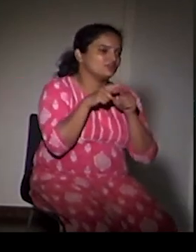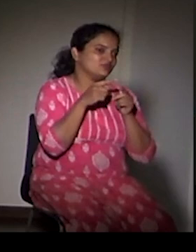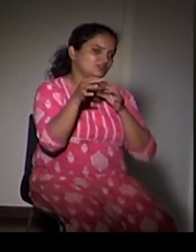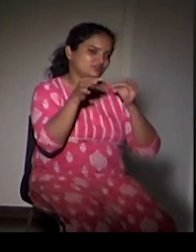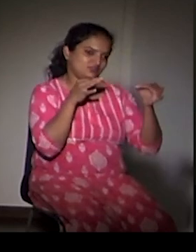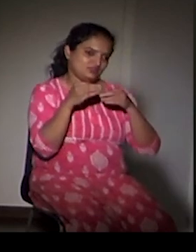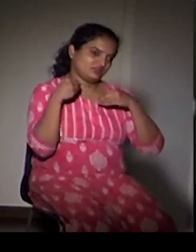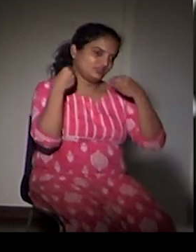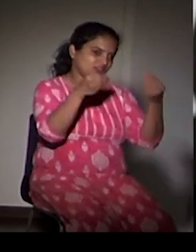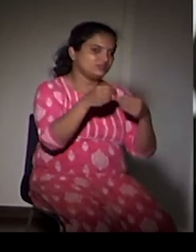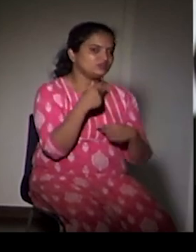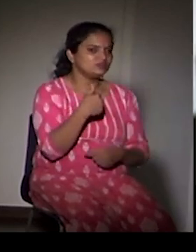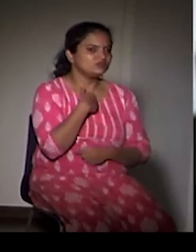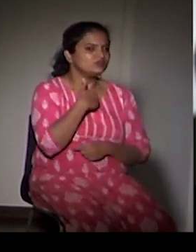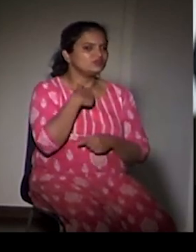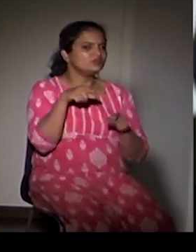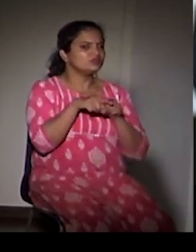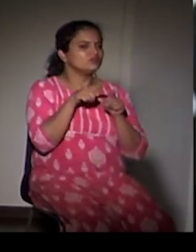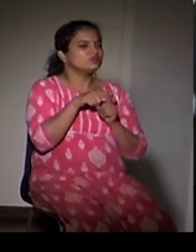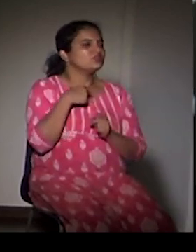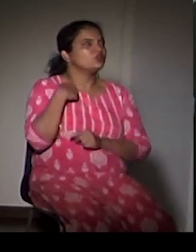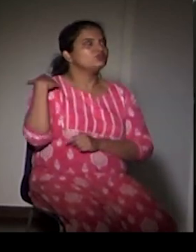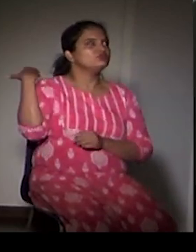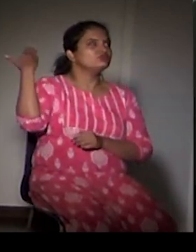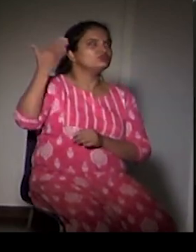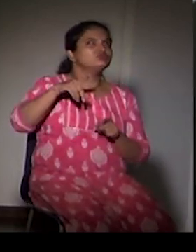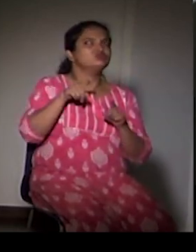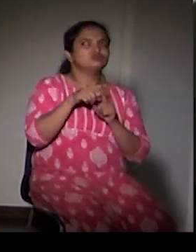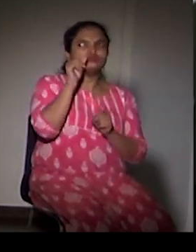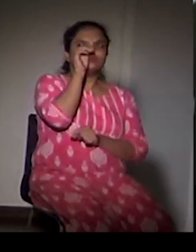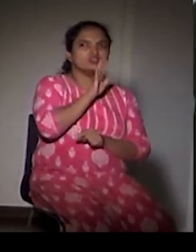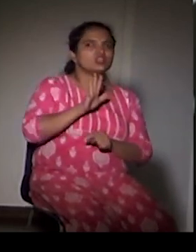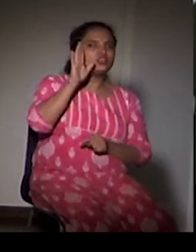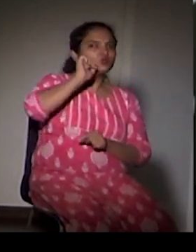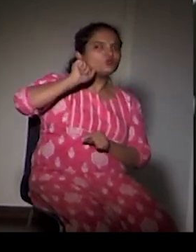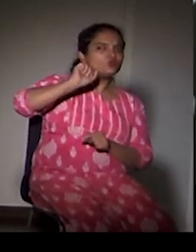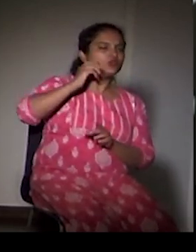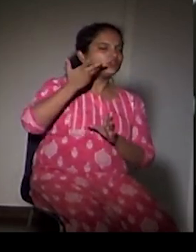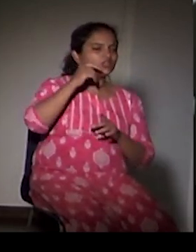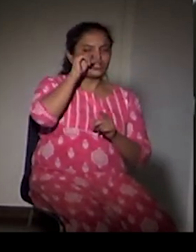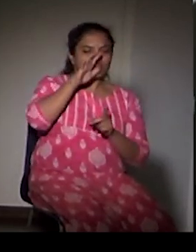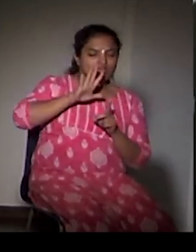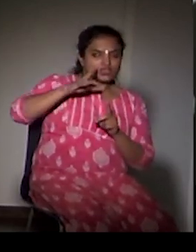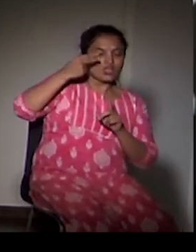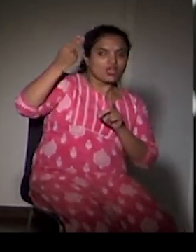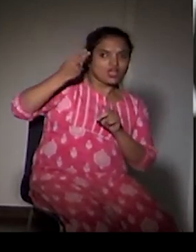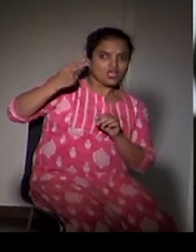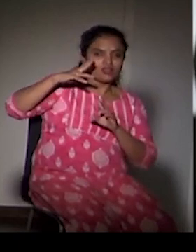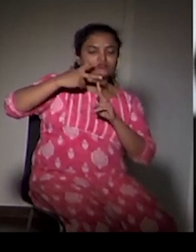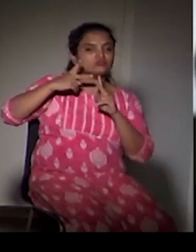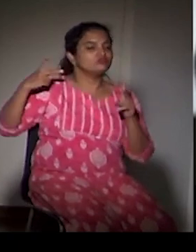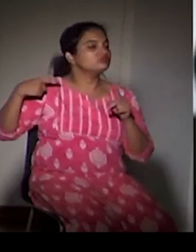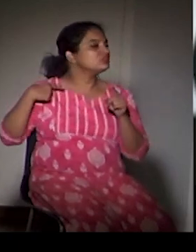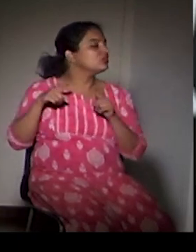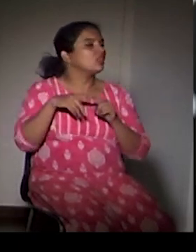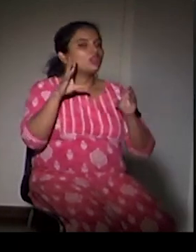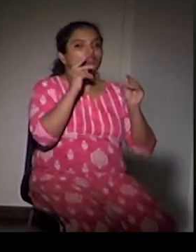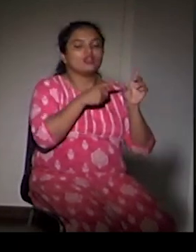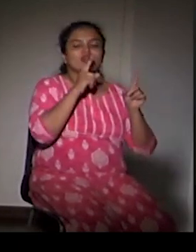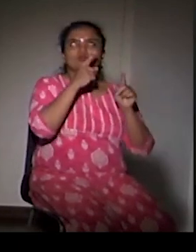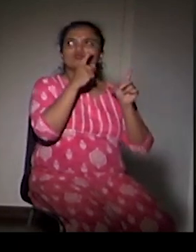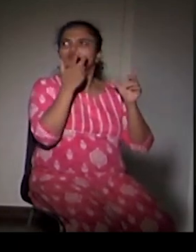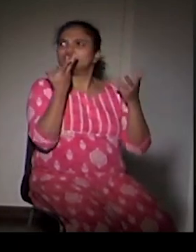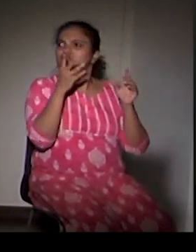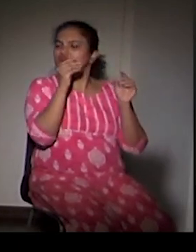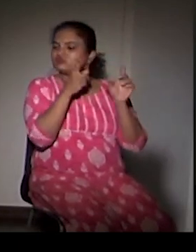So I've been involved with Indian art and travelled to the subcontinent for a very long time, many decades. I first came to India